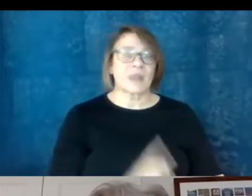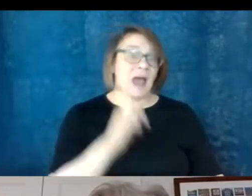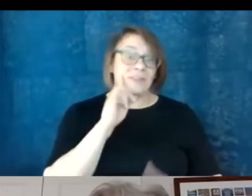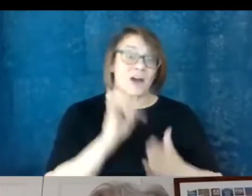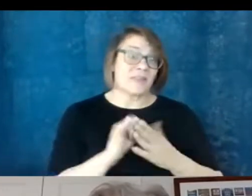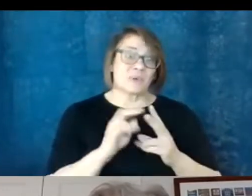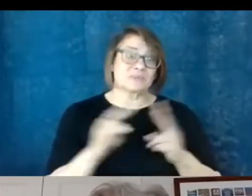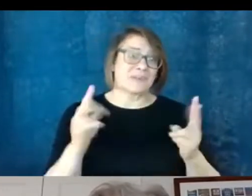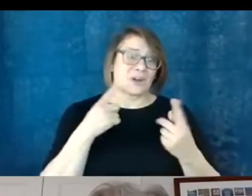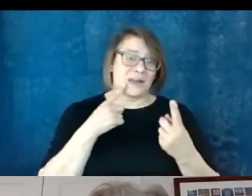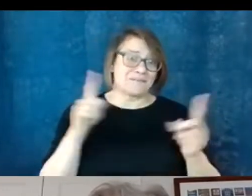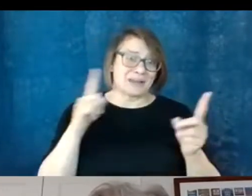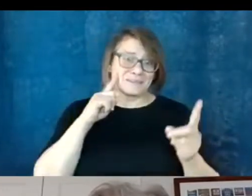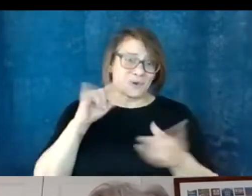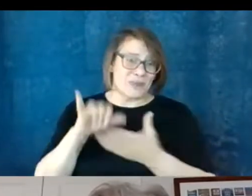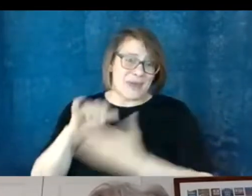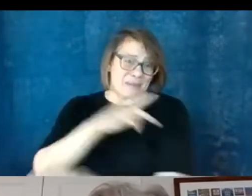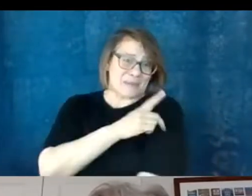very effective for her.